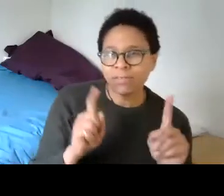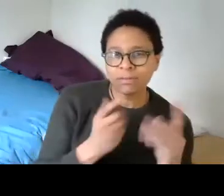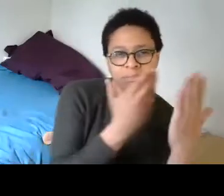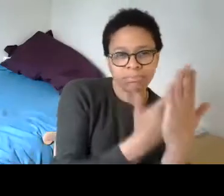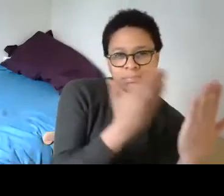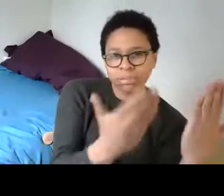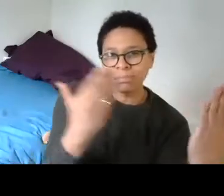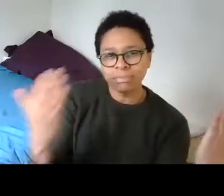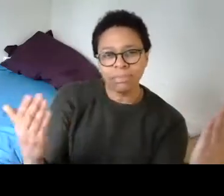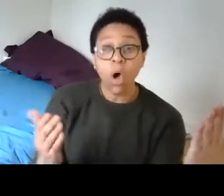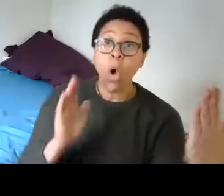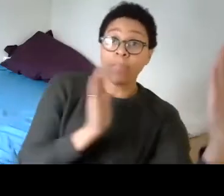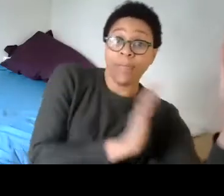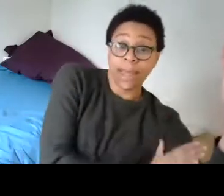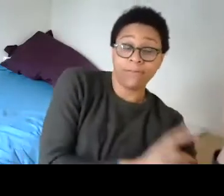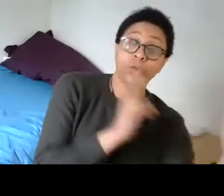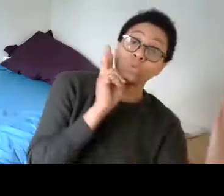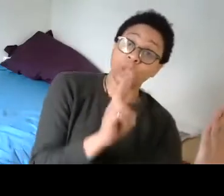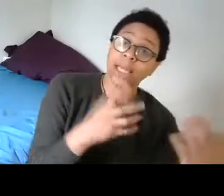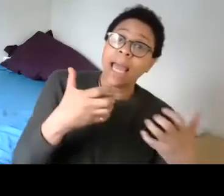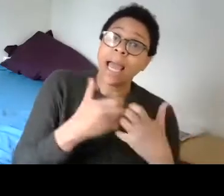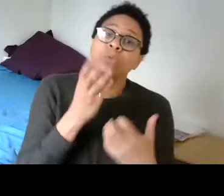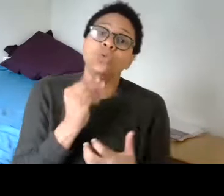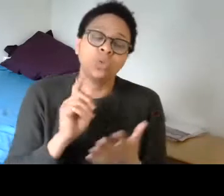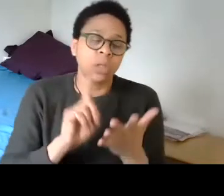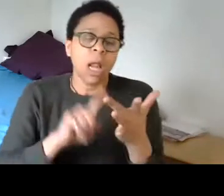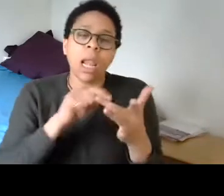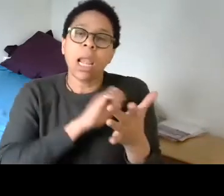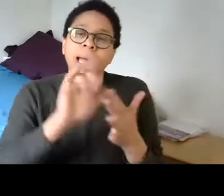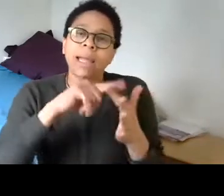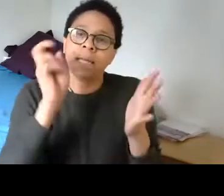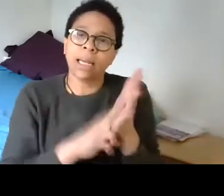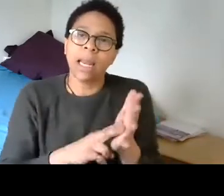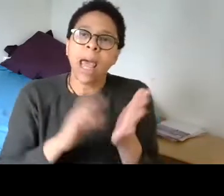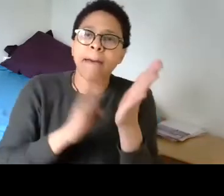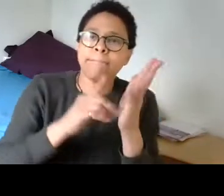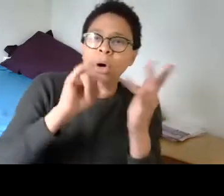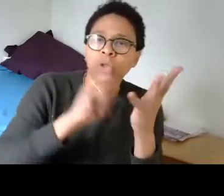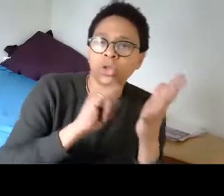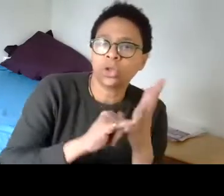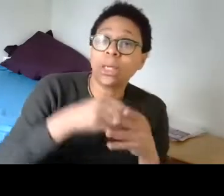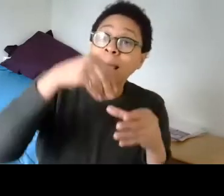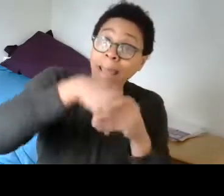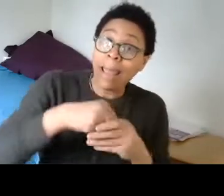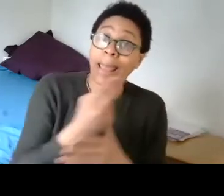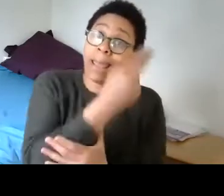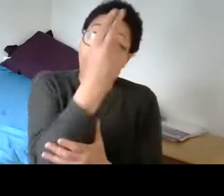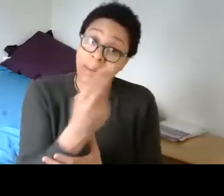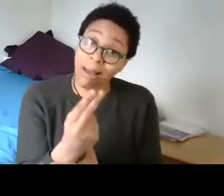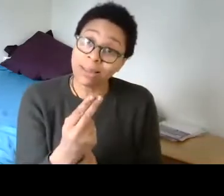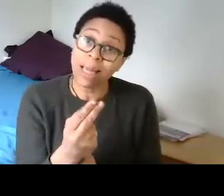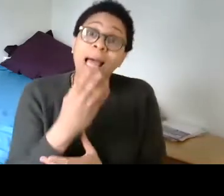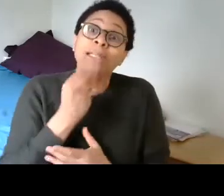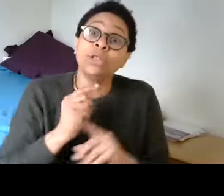from a book on the use of lichens and mosses in medicine and art, with 10 rectangular boxes painted to represent the colours of different